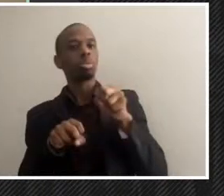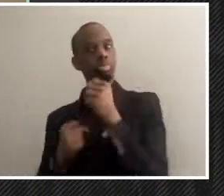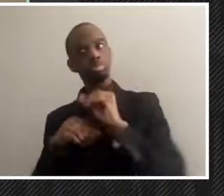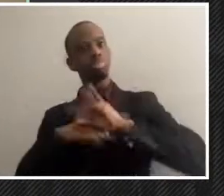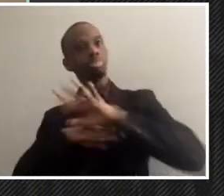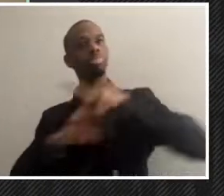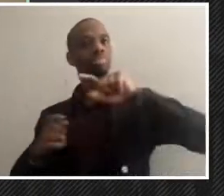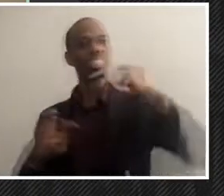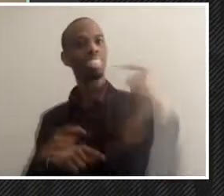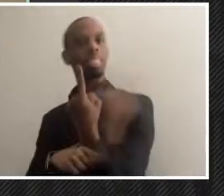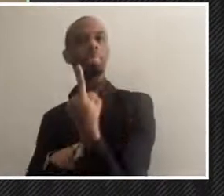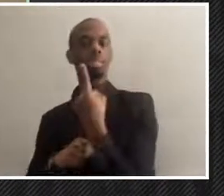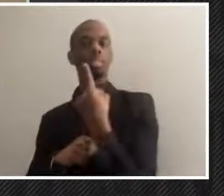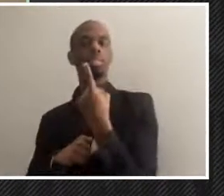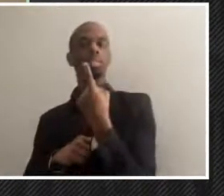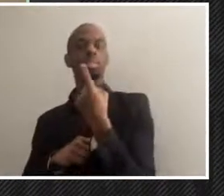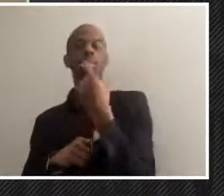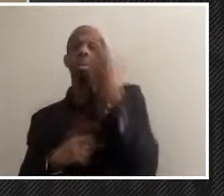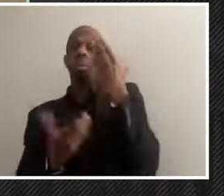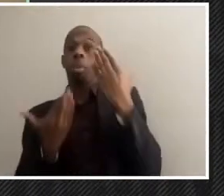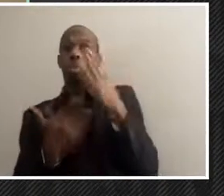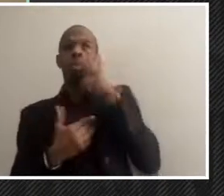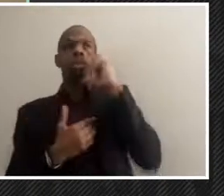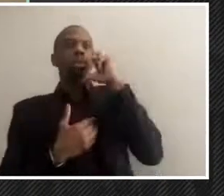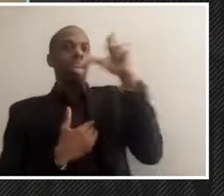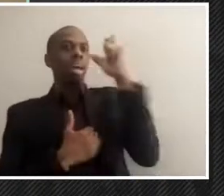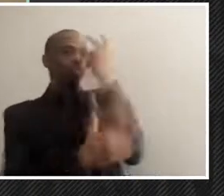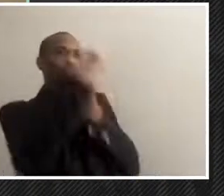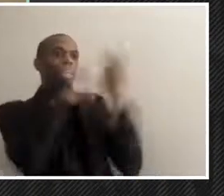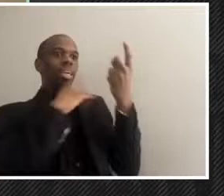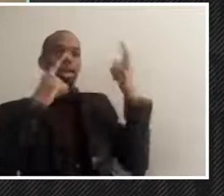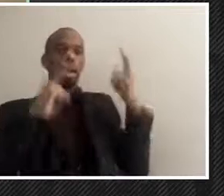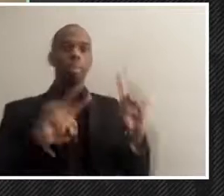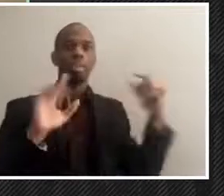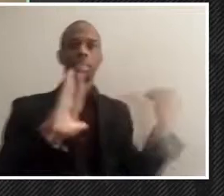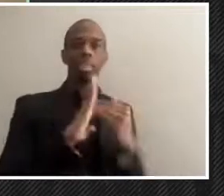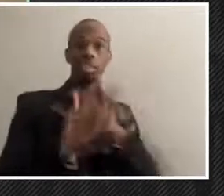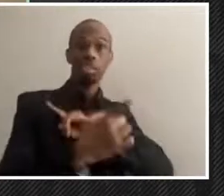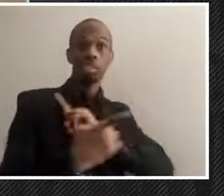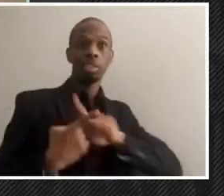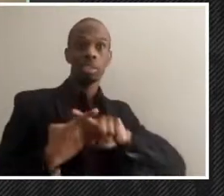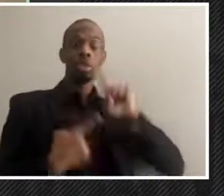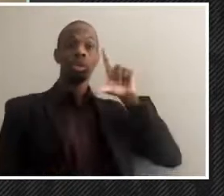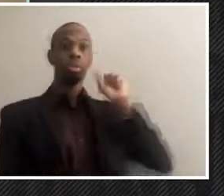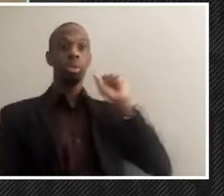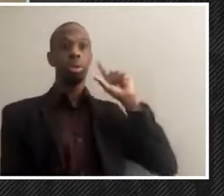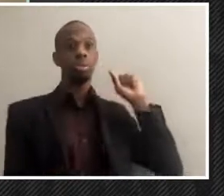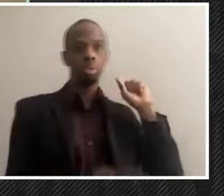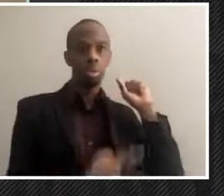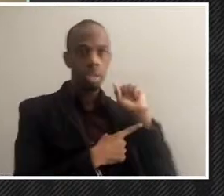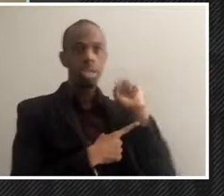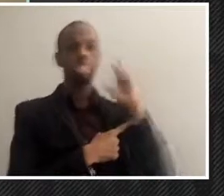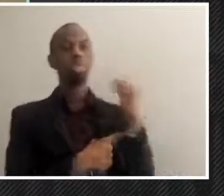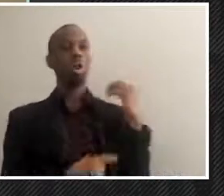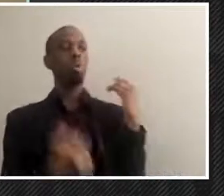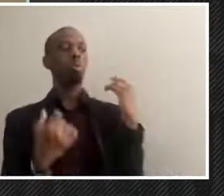put in this position where it was up to us to save democracy. And if the stakes are lower next time, you know, or if we don't see any